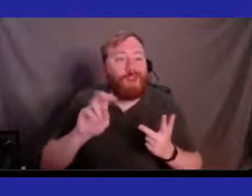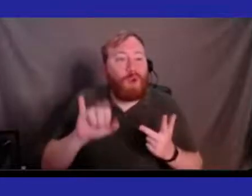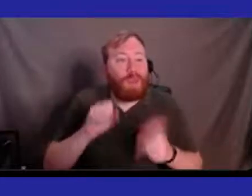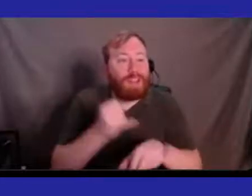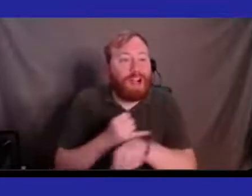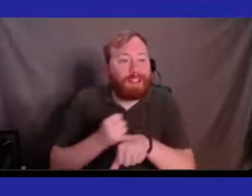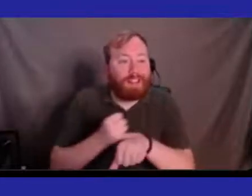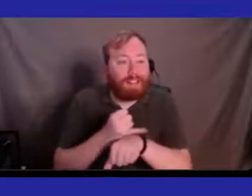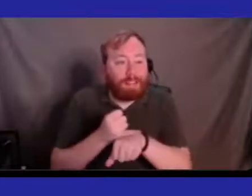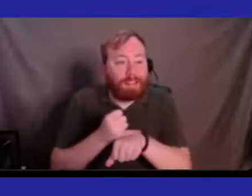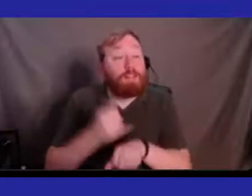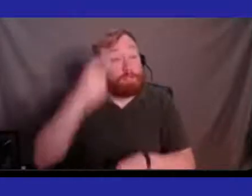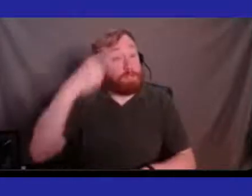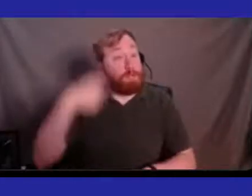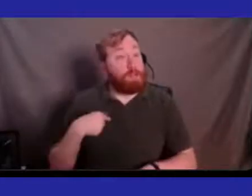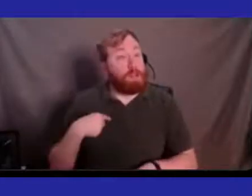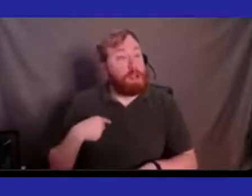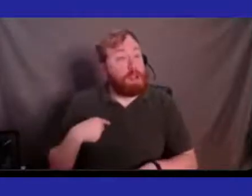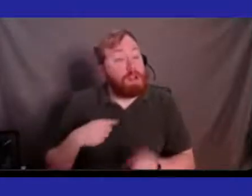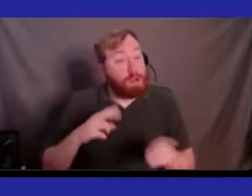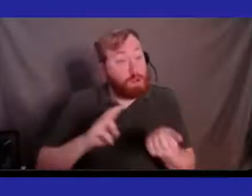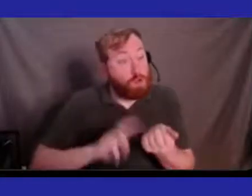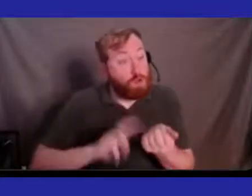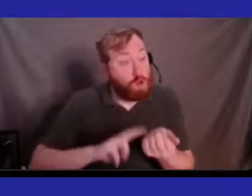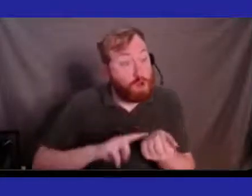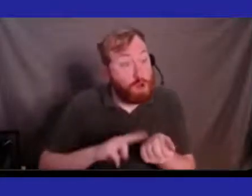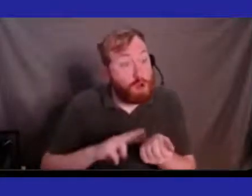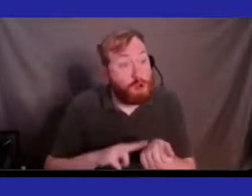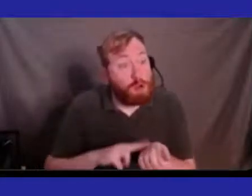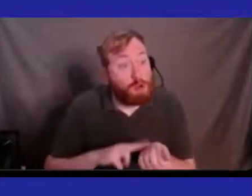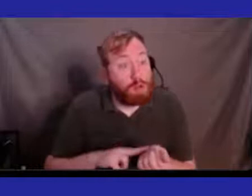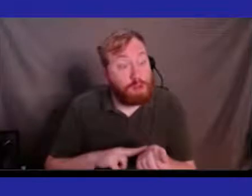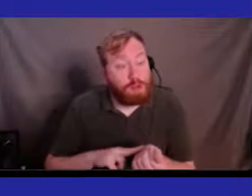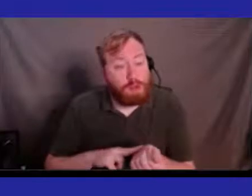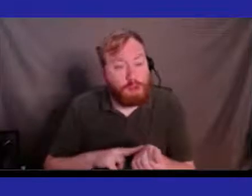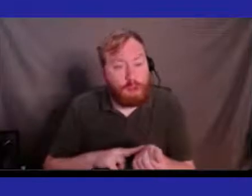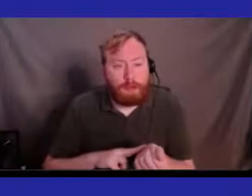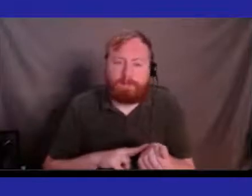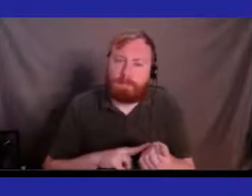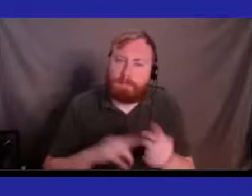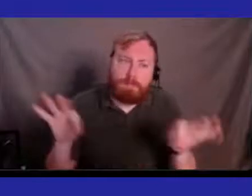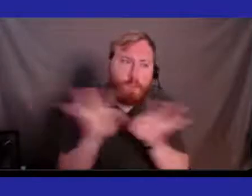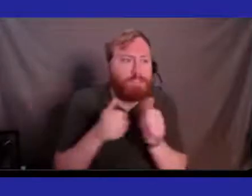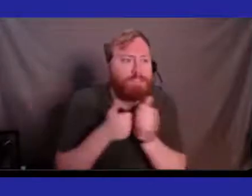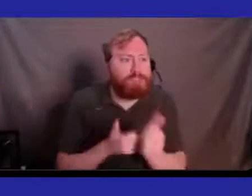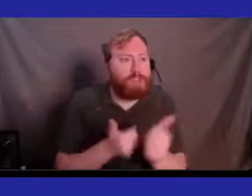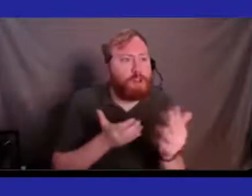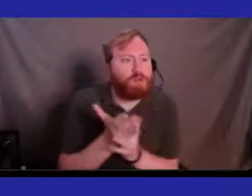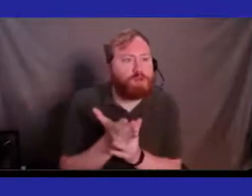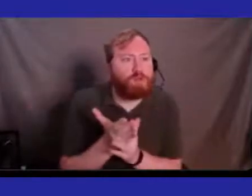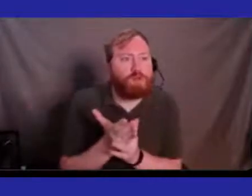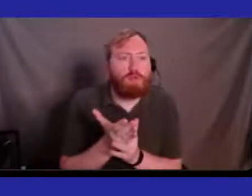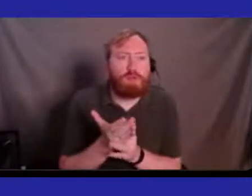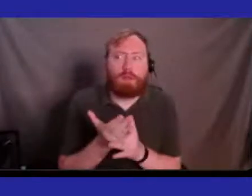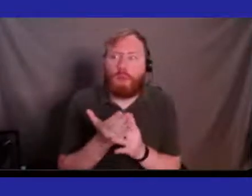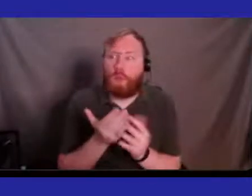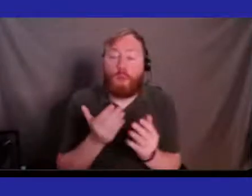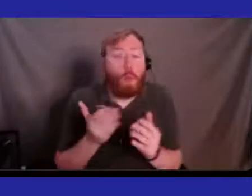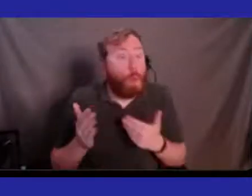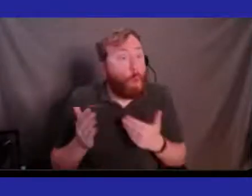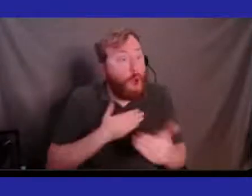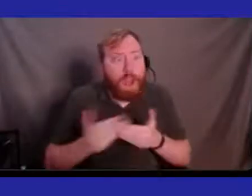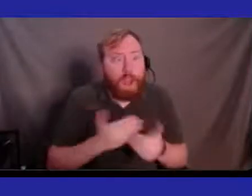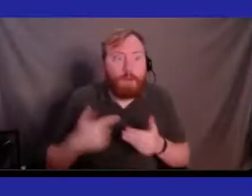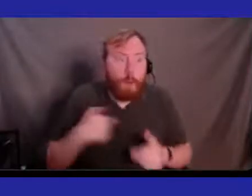is for me as a nurse to follow through and do whatever we can do as a city to